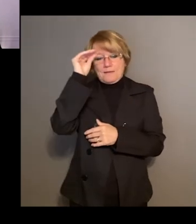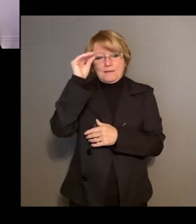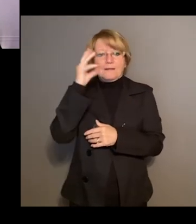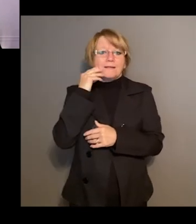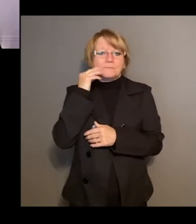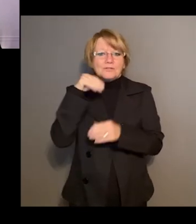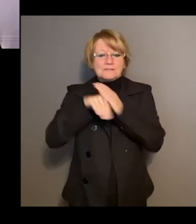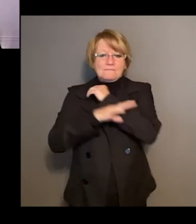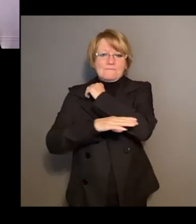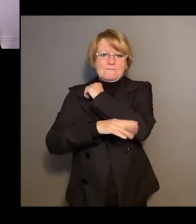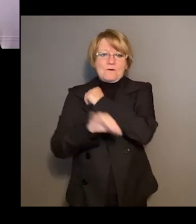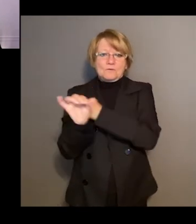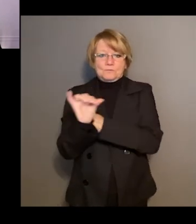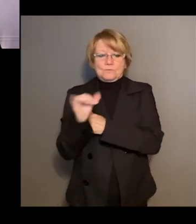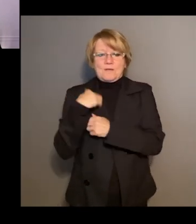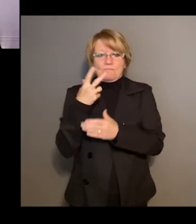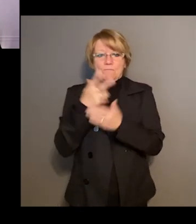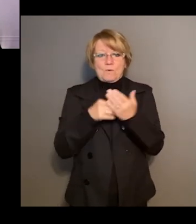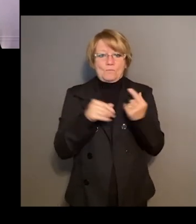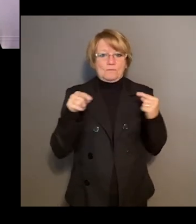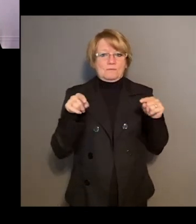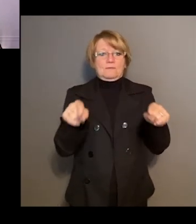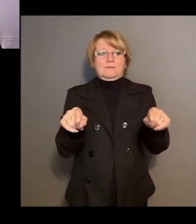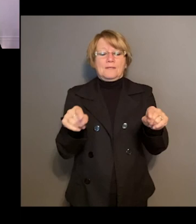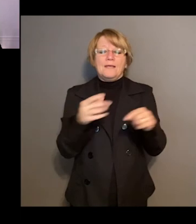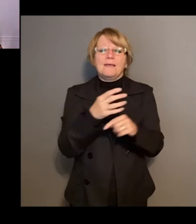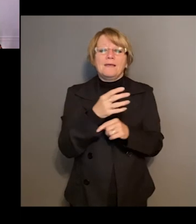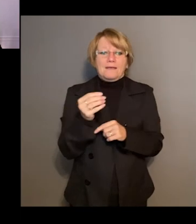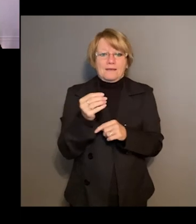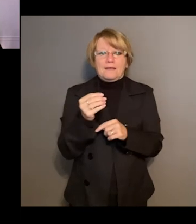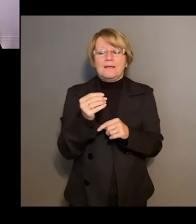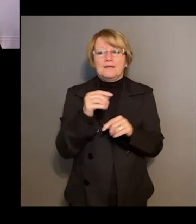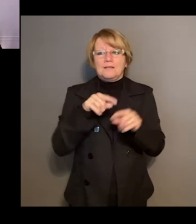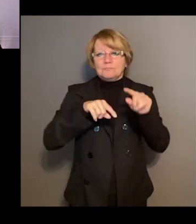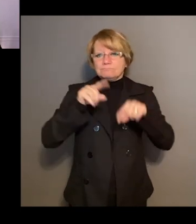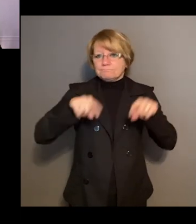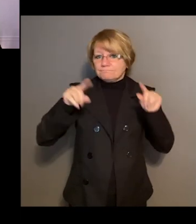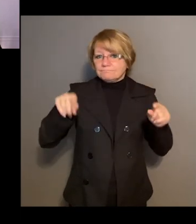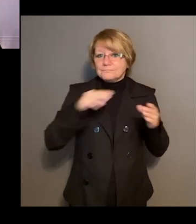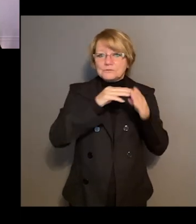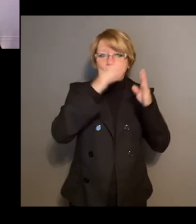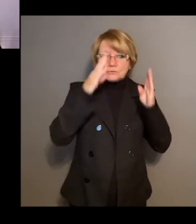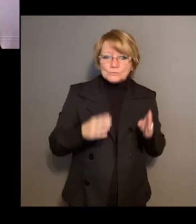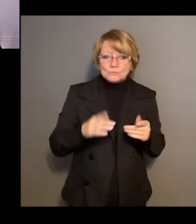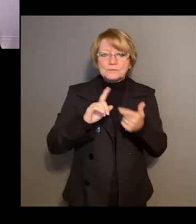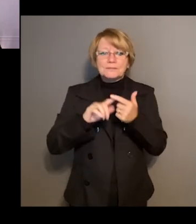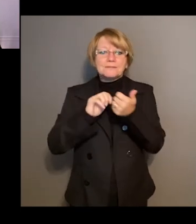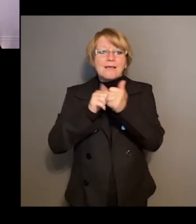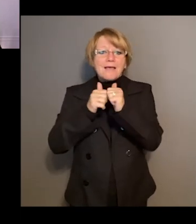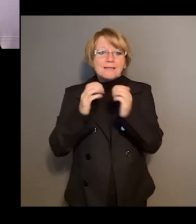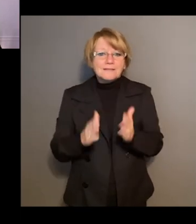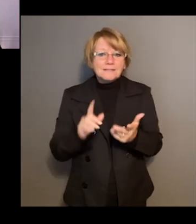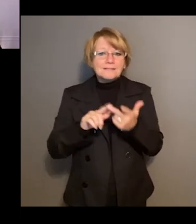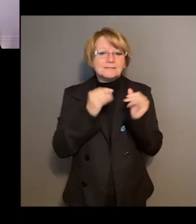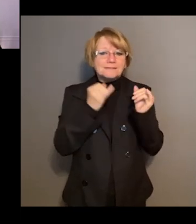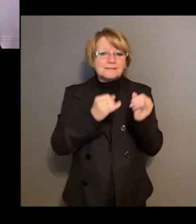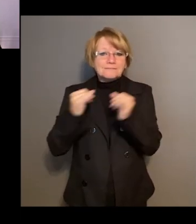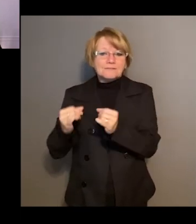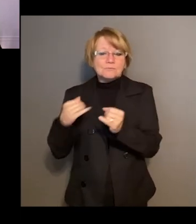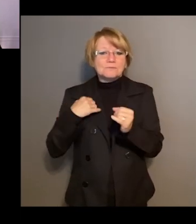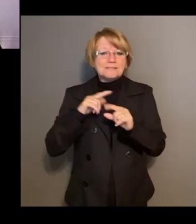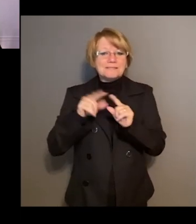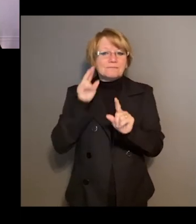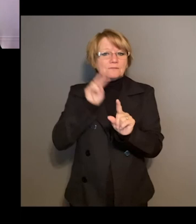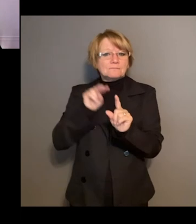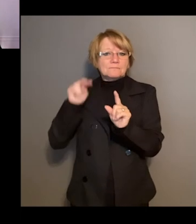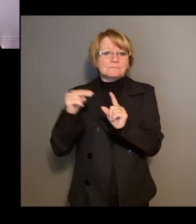experience in the fall as well. So we will have both of them concurring, and we'll have various students and athletes and individuals who